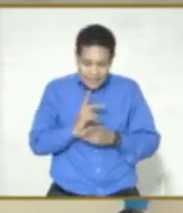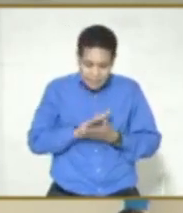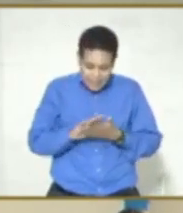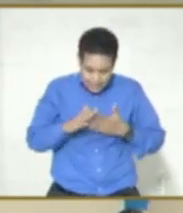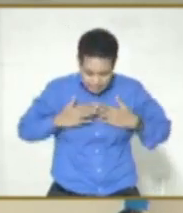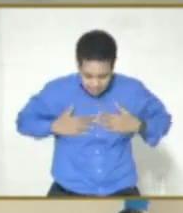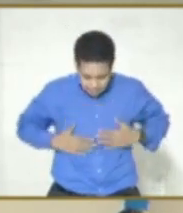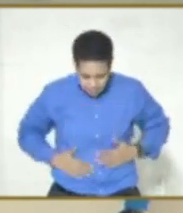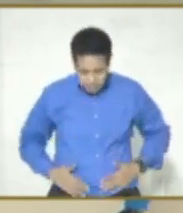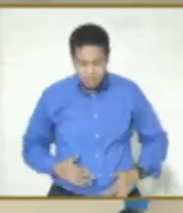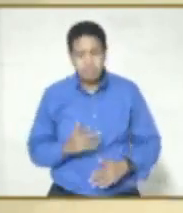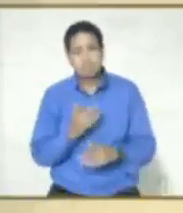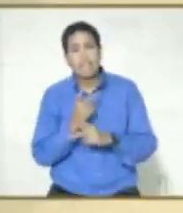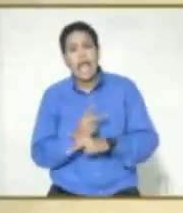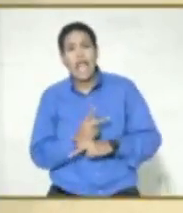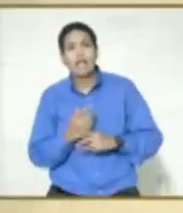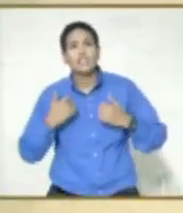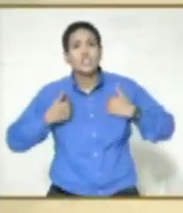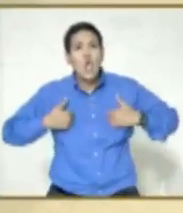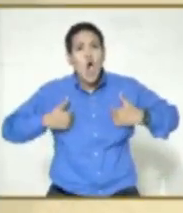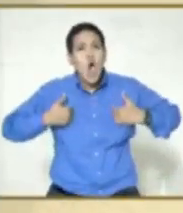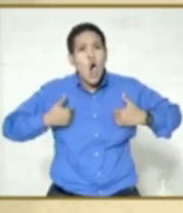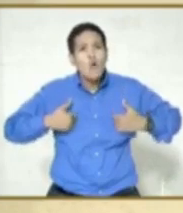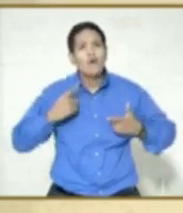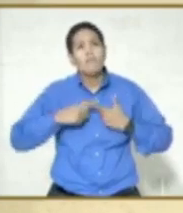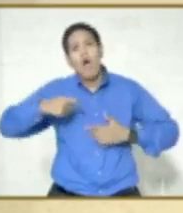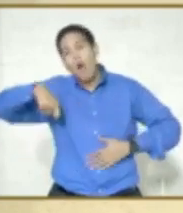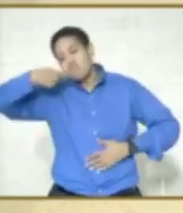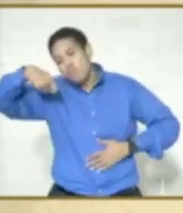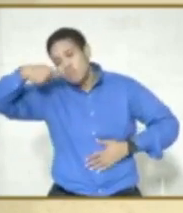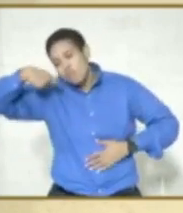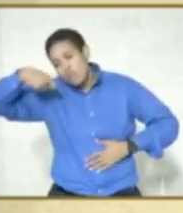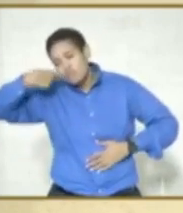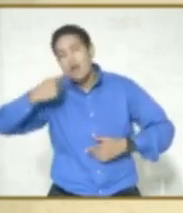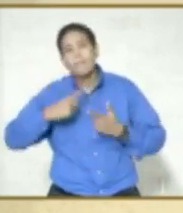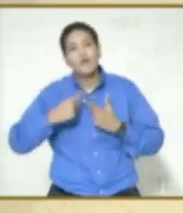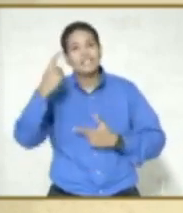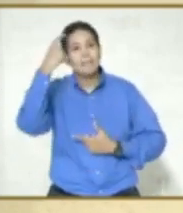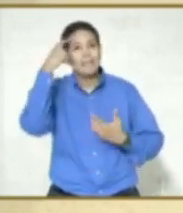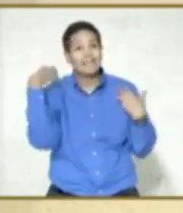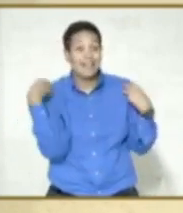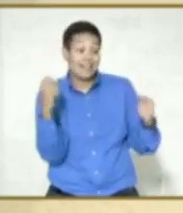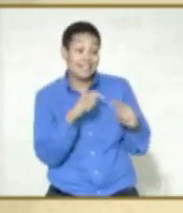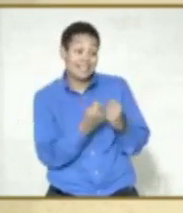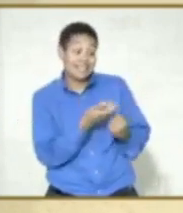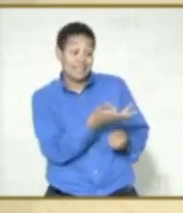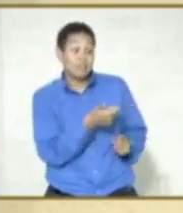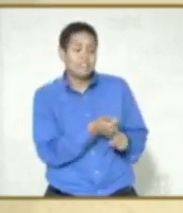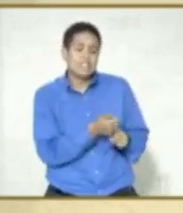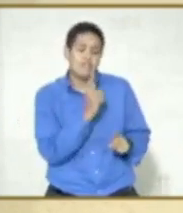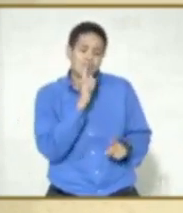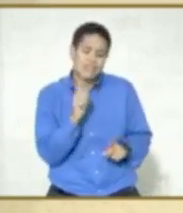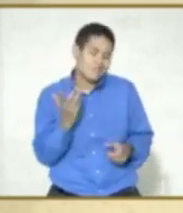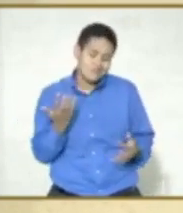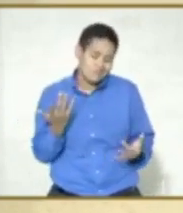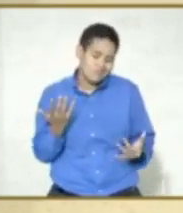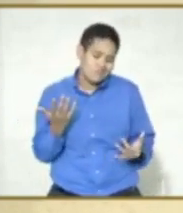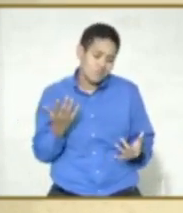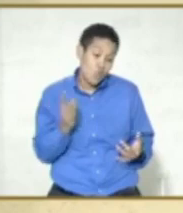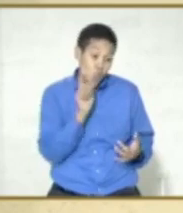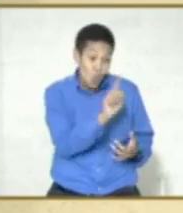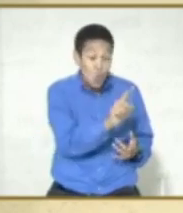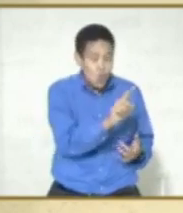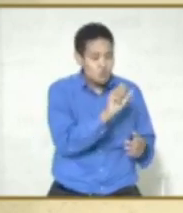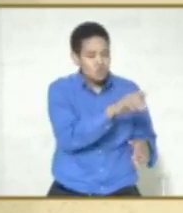which includes showers, as well as meals, and also the mental health team also comes to the drop-in